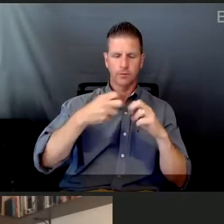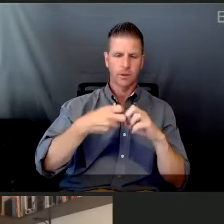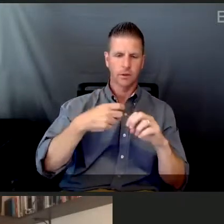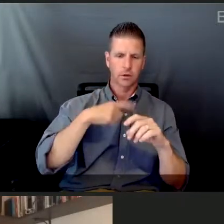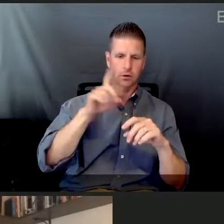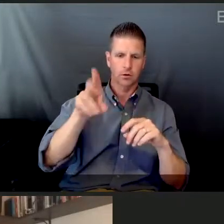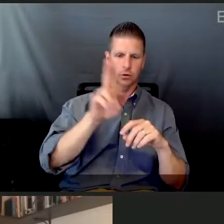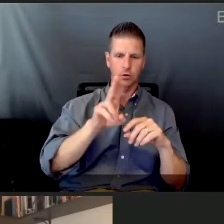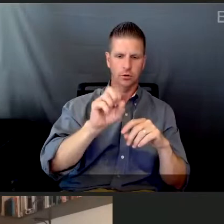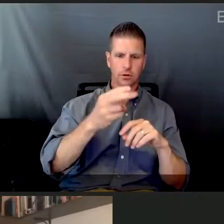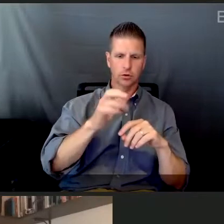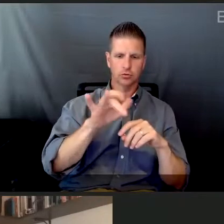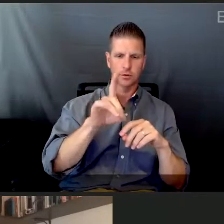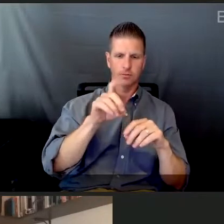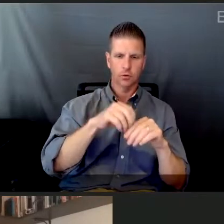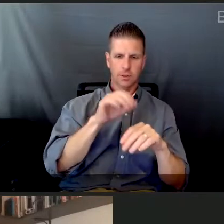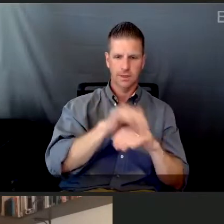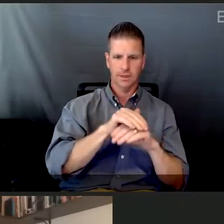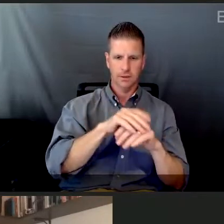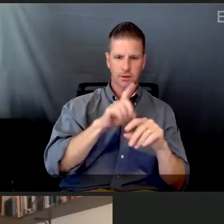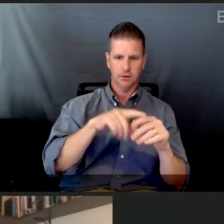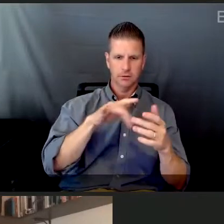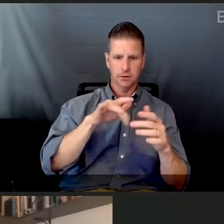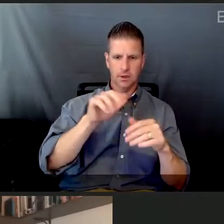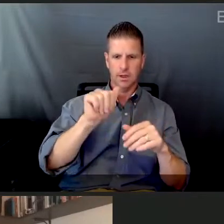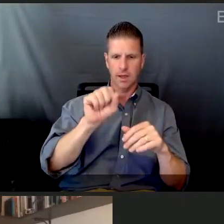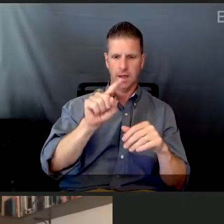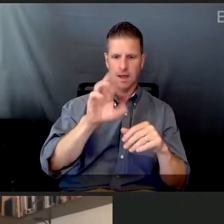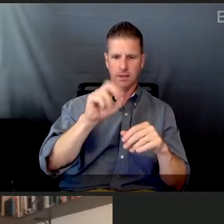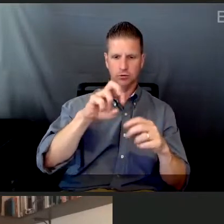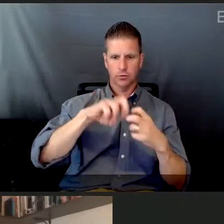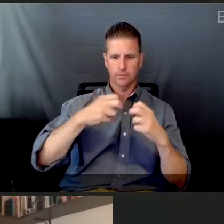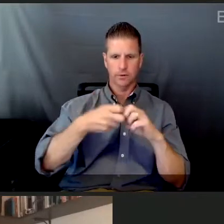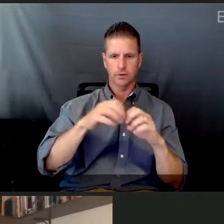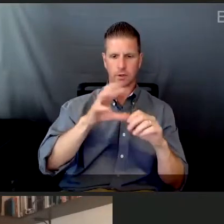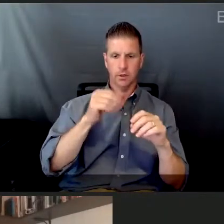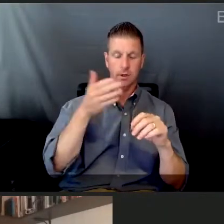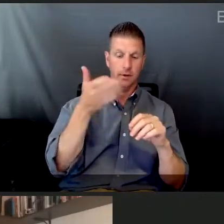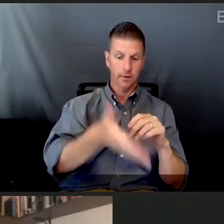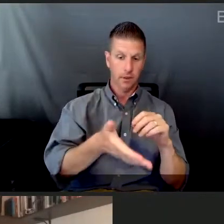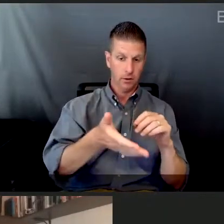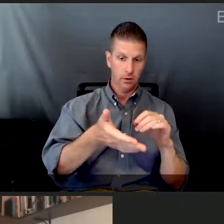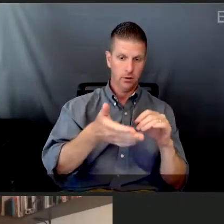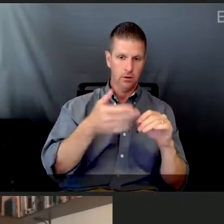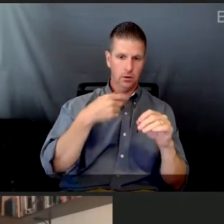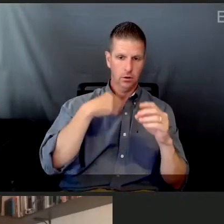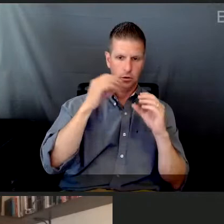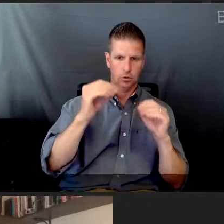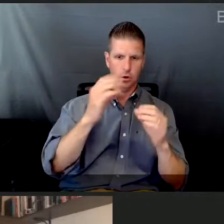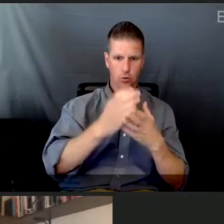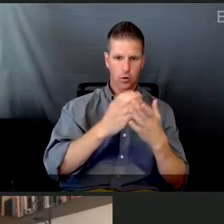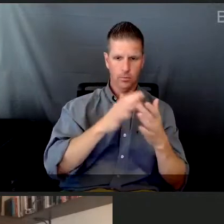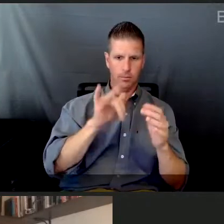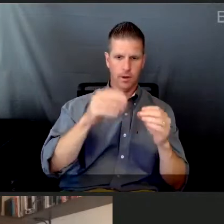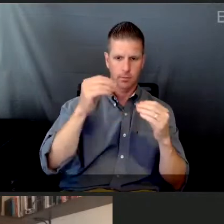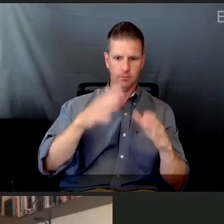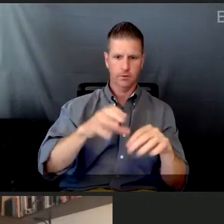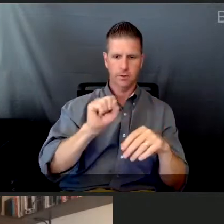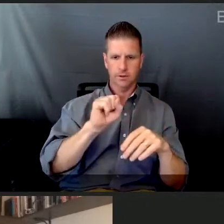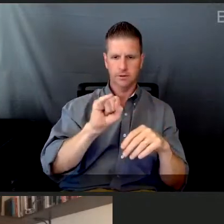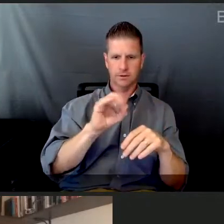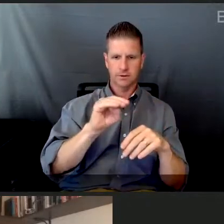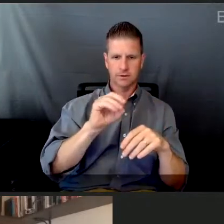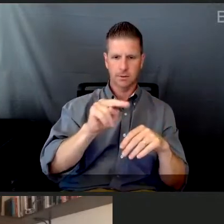of Sheffield in England to study astrophysics, and it was there that I was taught a course by Professor Simon Goodwin